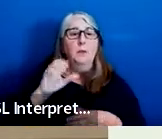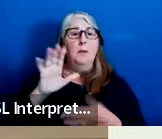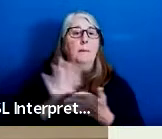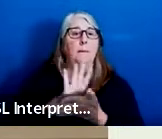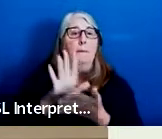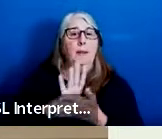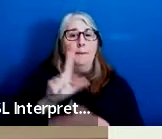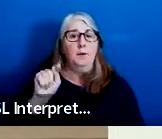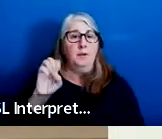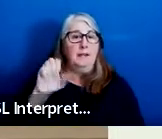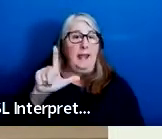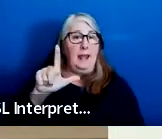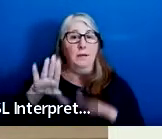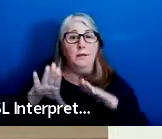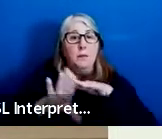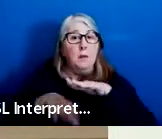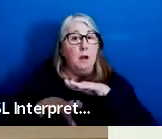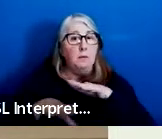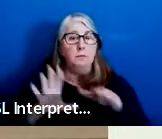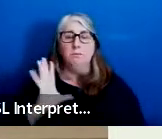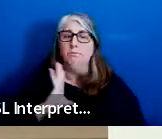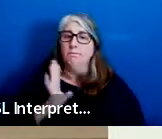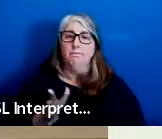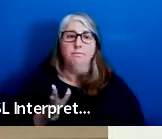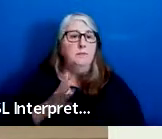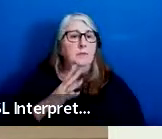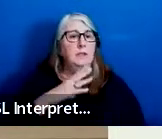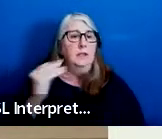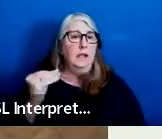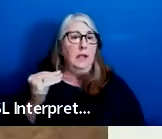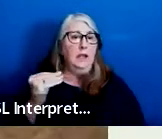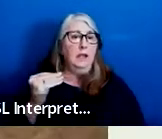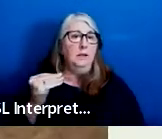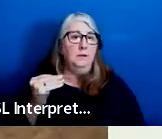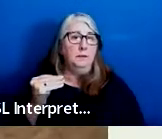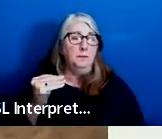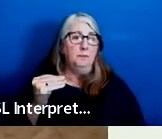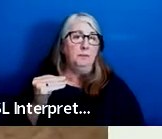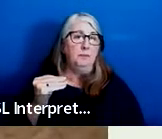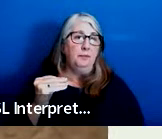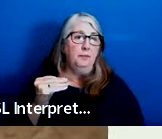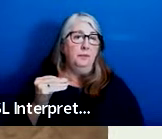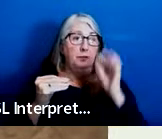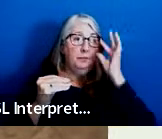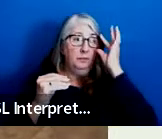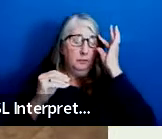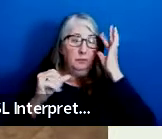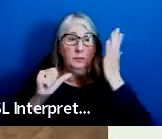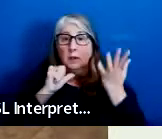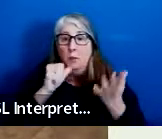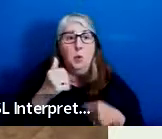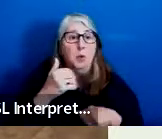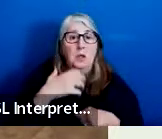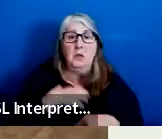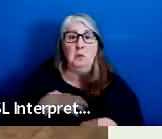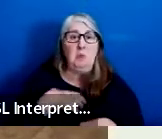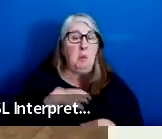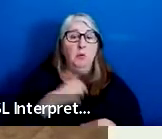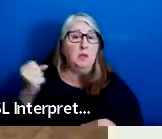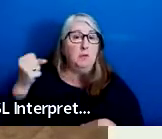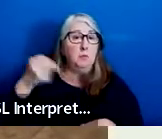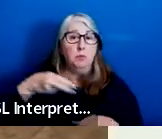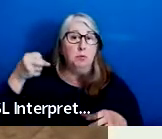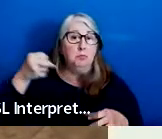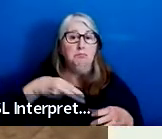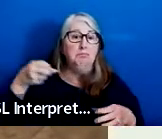in the bottom of the pail. And then, the stuff that's not going to get terribly gross, I just put it straight in there. I mean, and